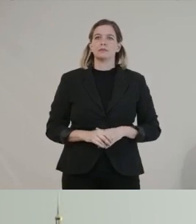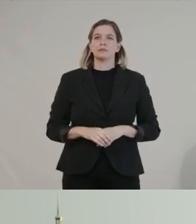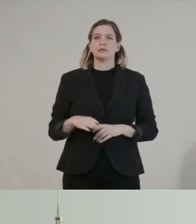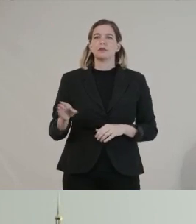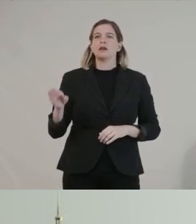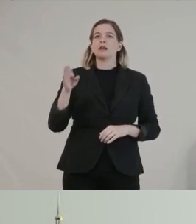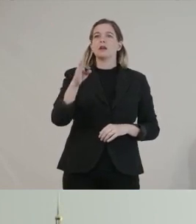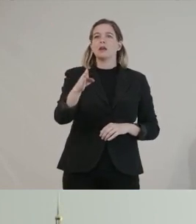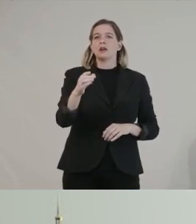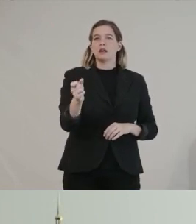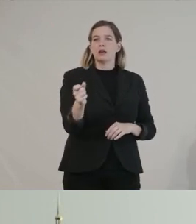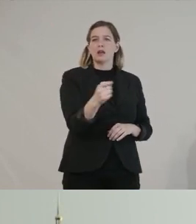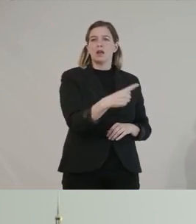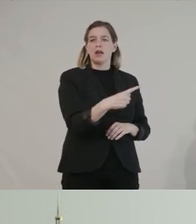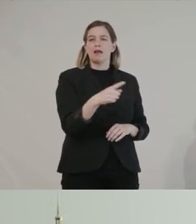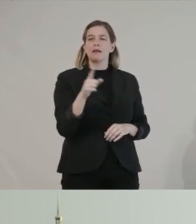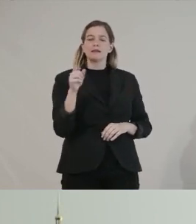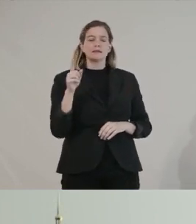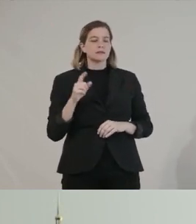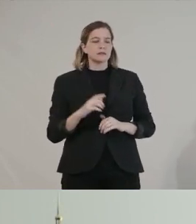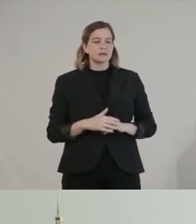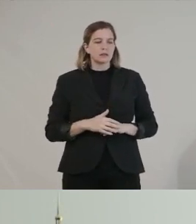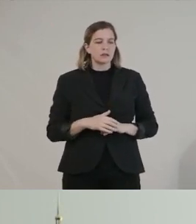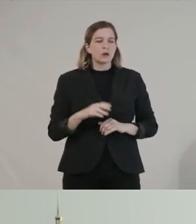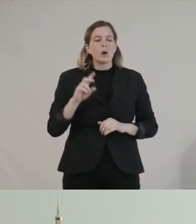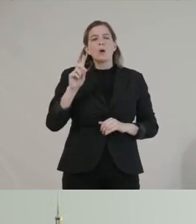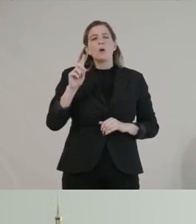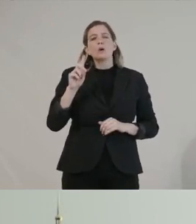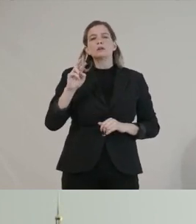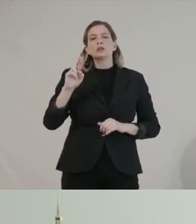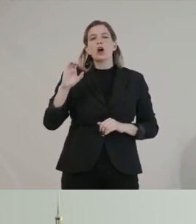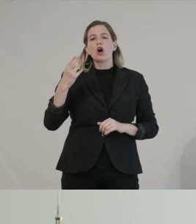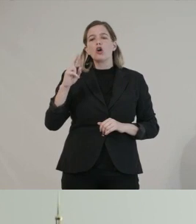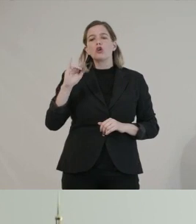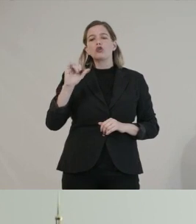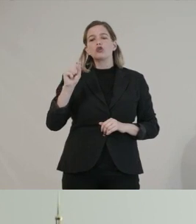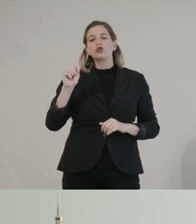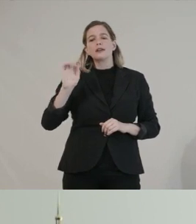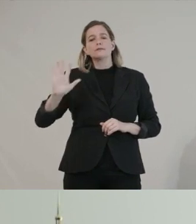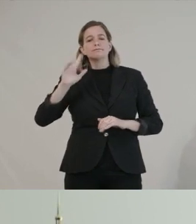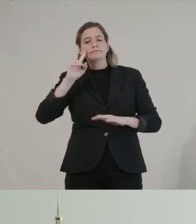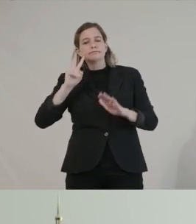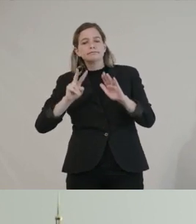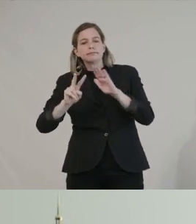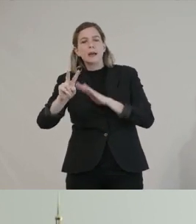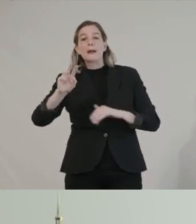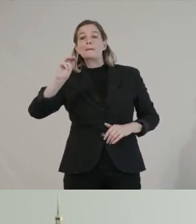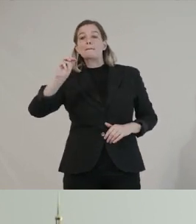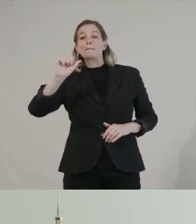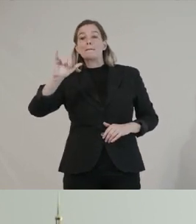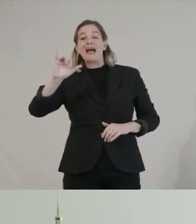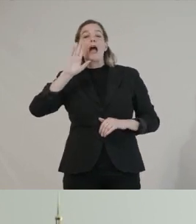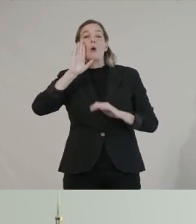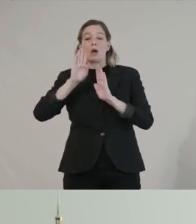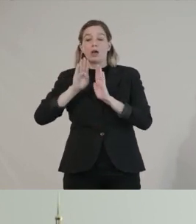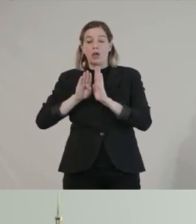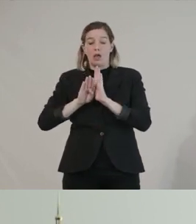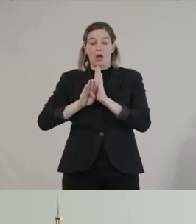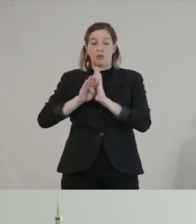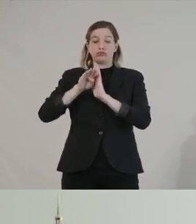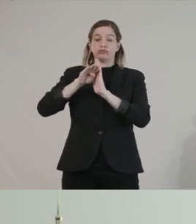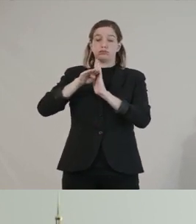mean, given the fact that Dr. Chris's projections are going to be in May, how is it possible that you could lift these restrictions on